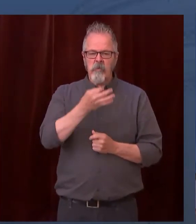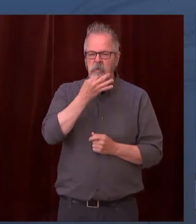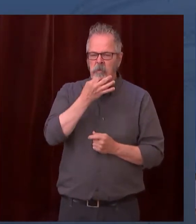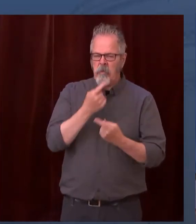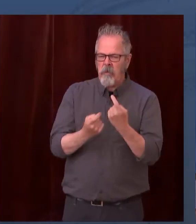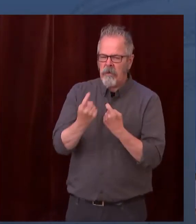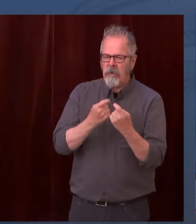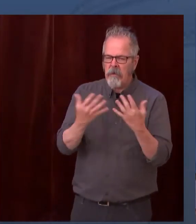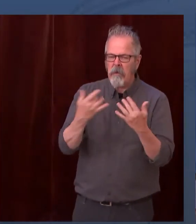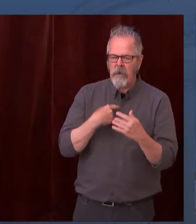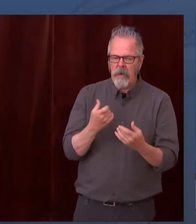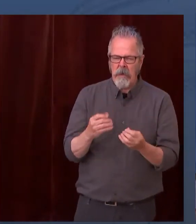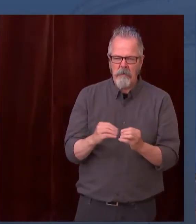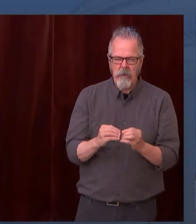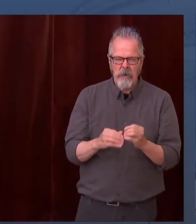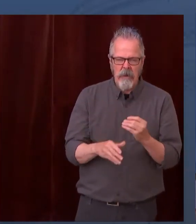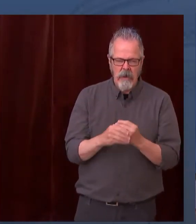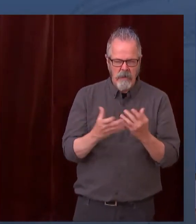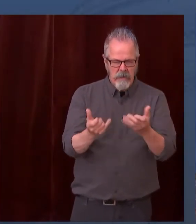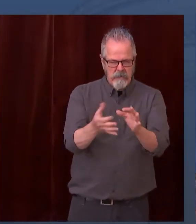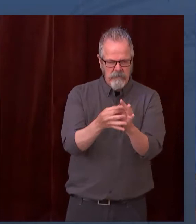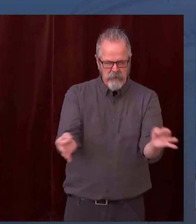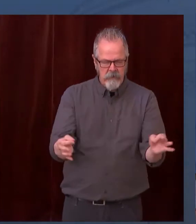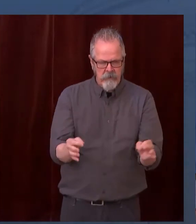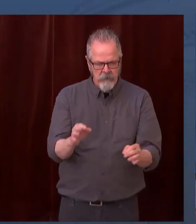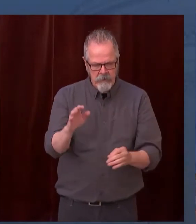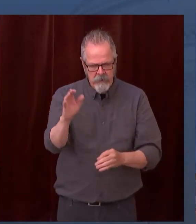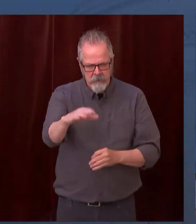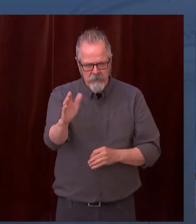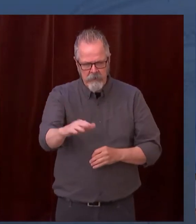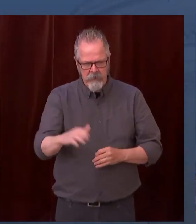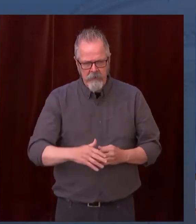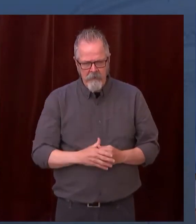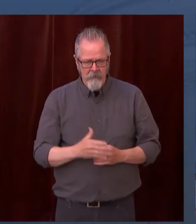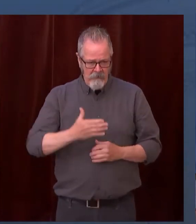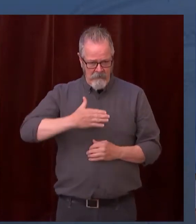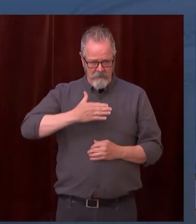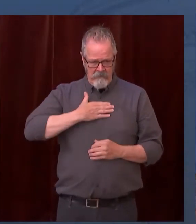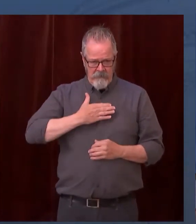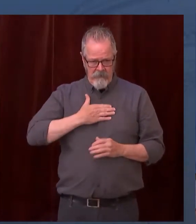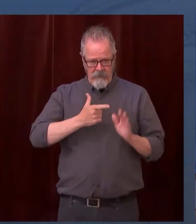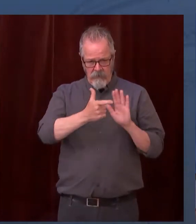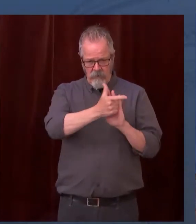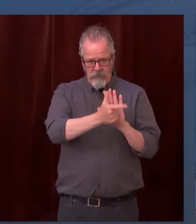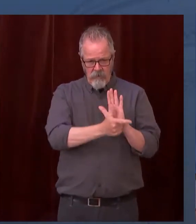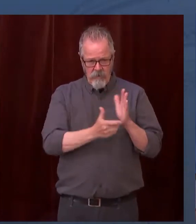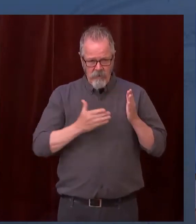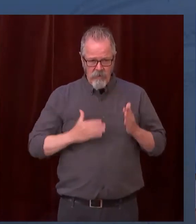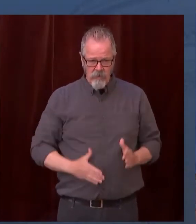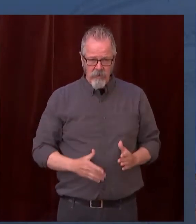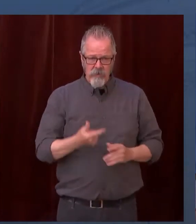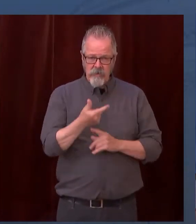was brought to my attention by the Attorney General's office. There have been more than 15 lawsuits trying to block part or all